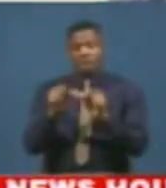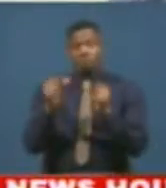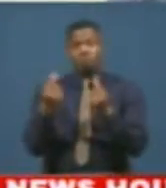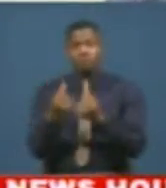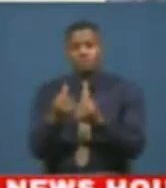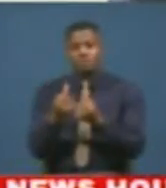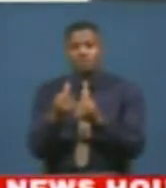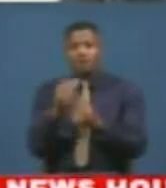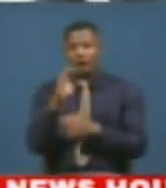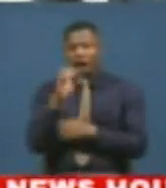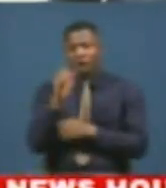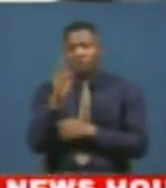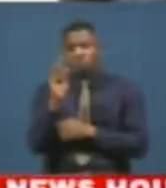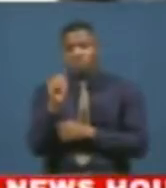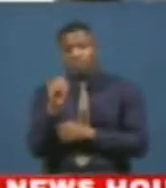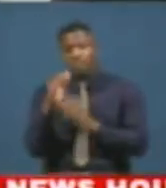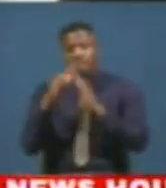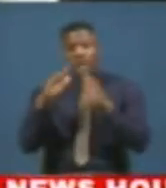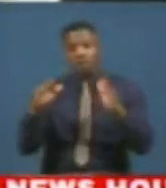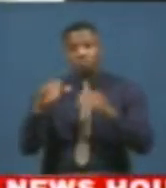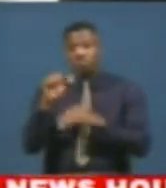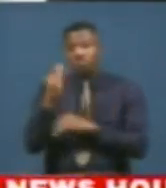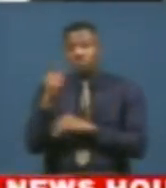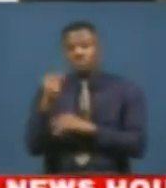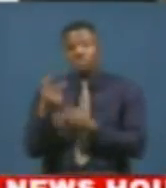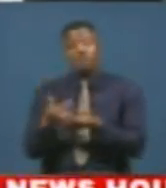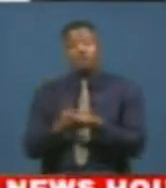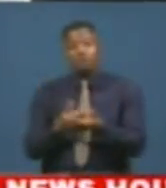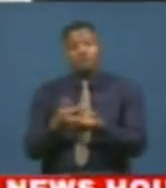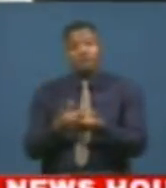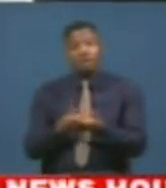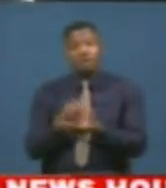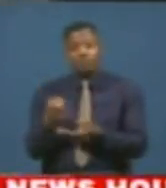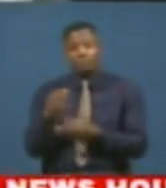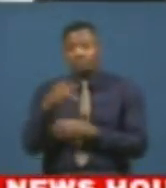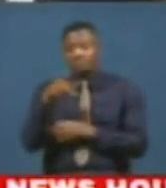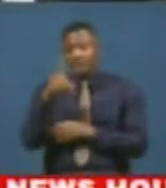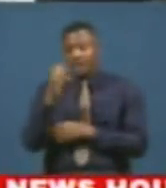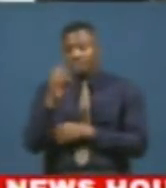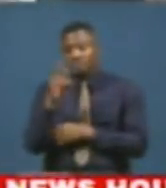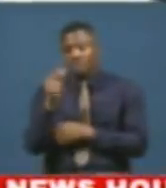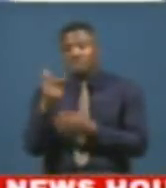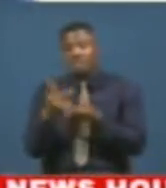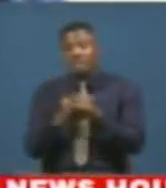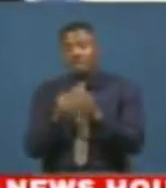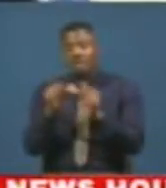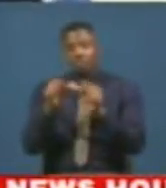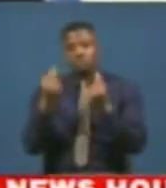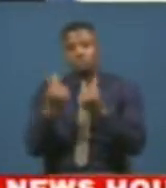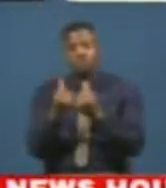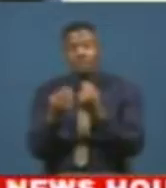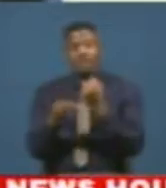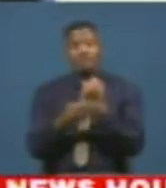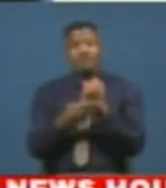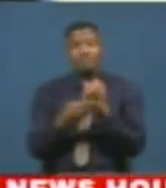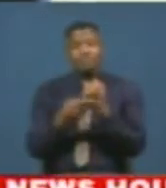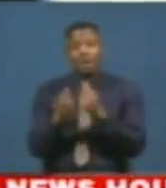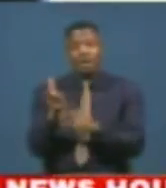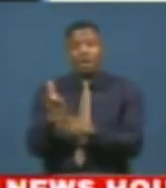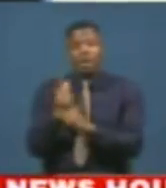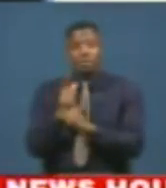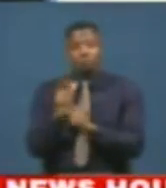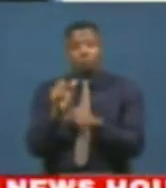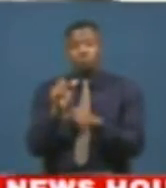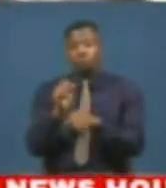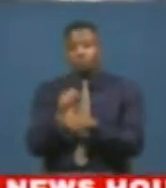Customs House Agents Ghana, Diaspora Patriots of Ghana, Ghana Association of Savings and Loans Companies,